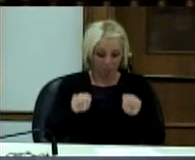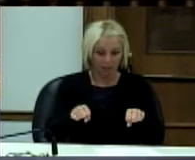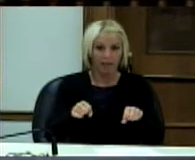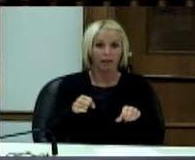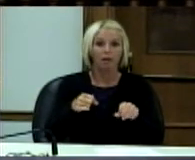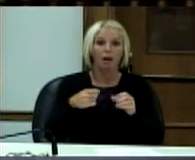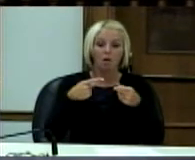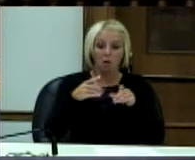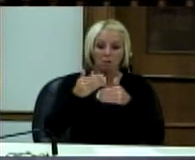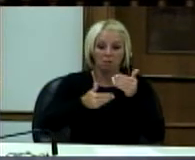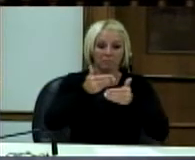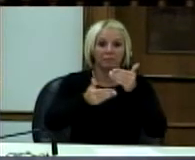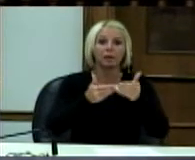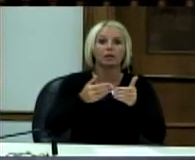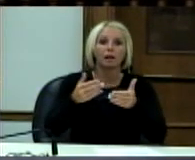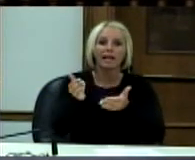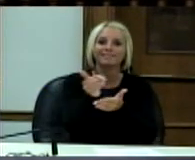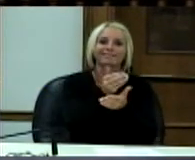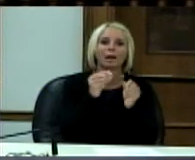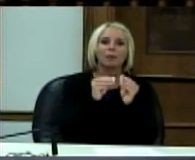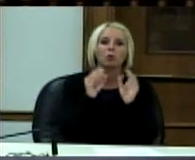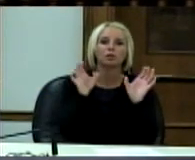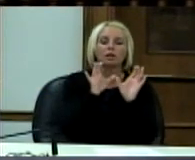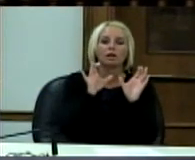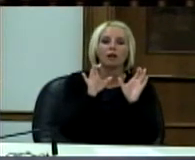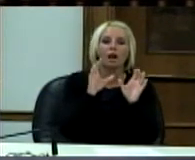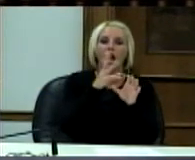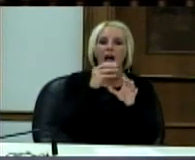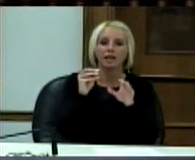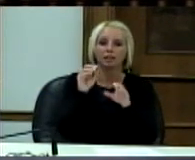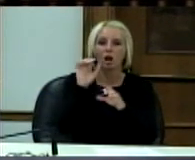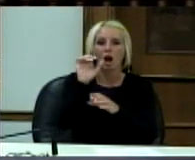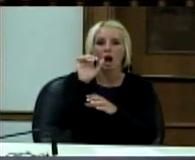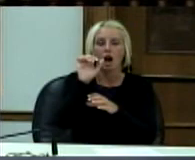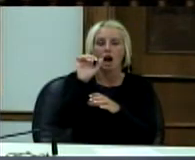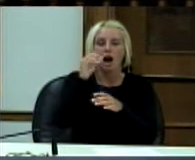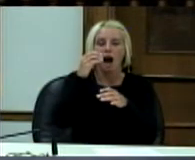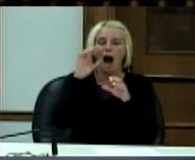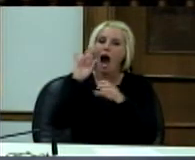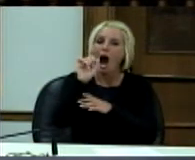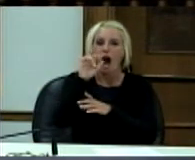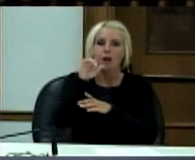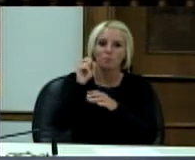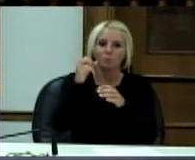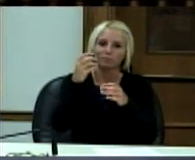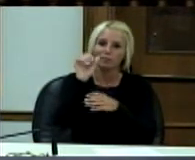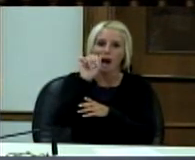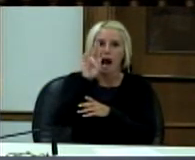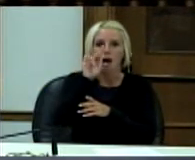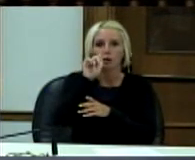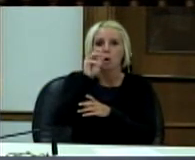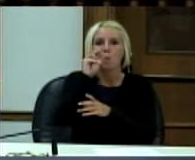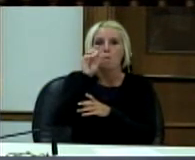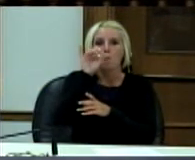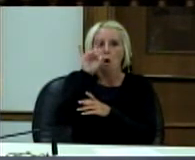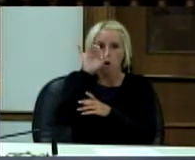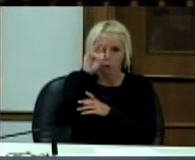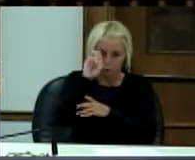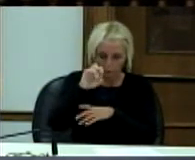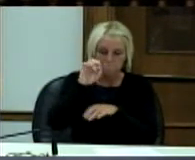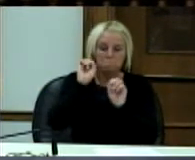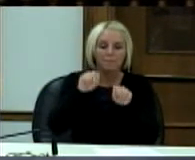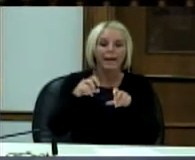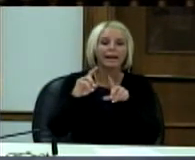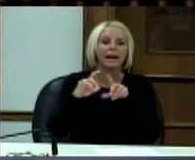they progress further and gain more certifications, and automotive is what we talked about a lot through this process,